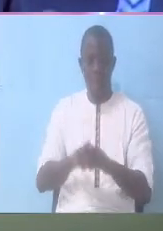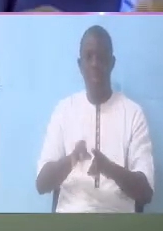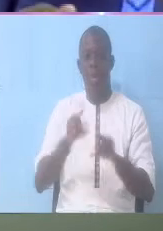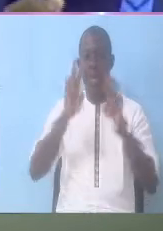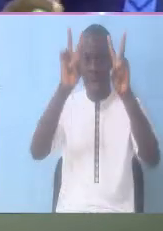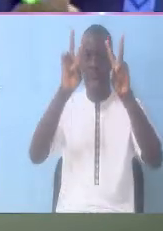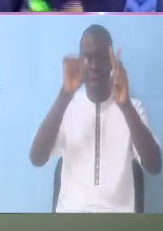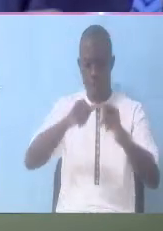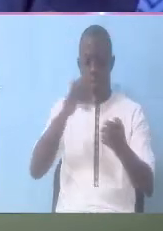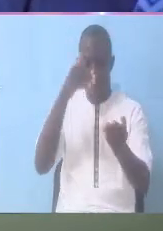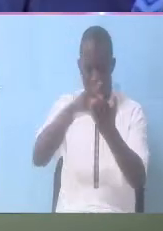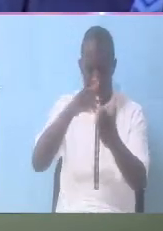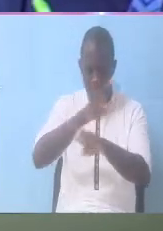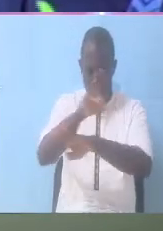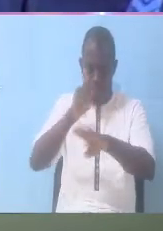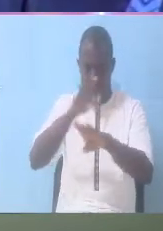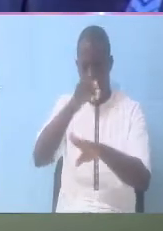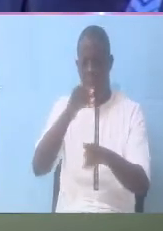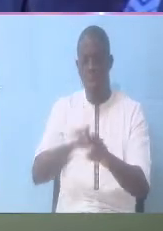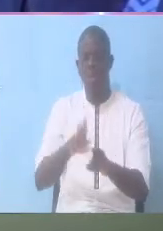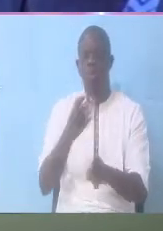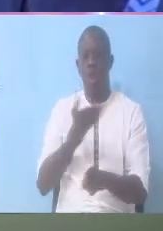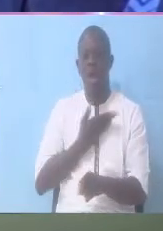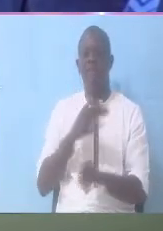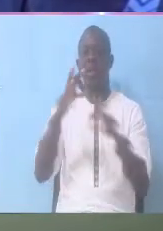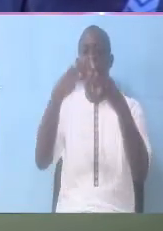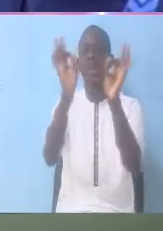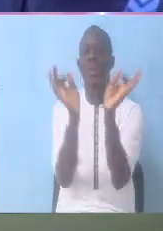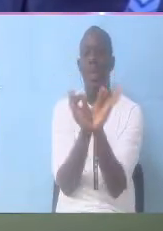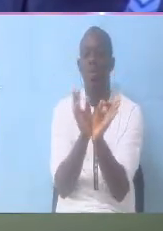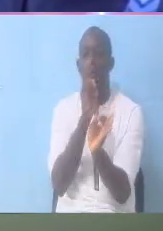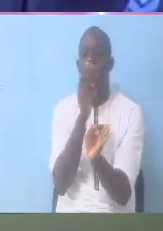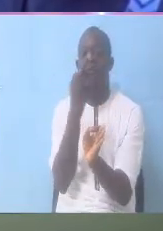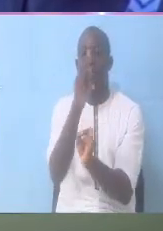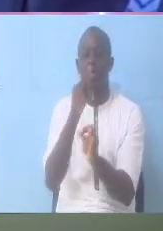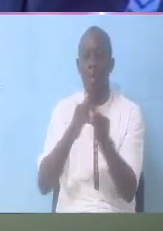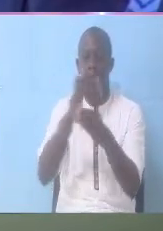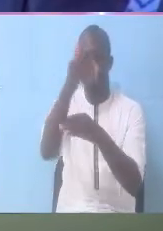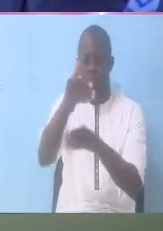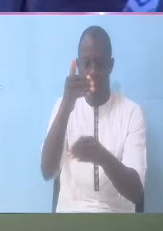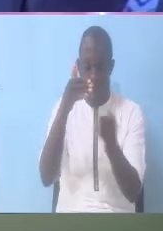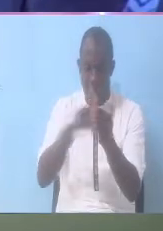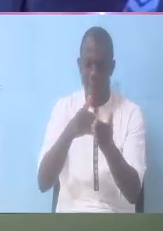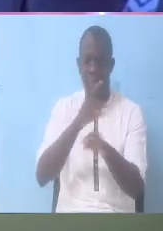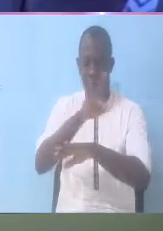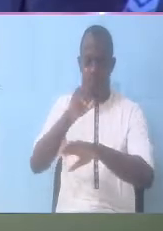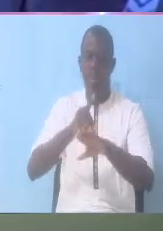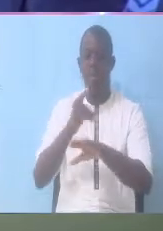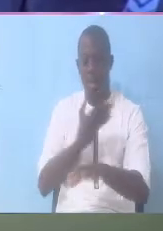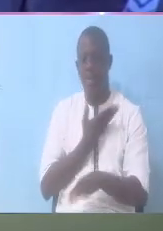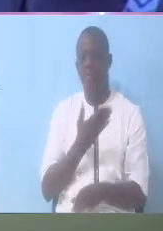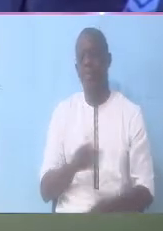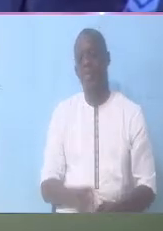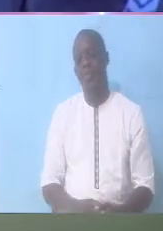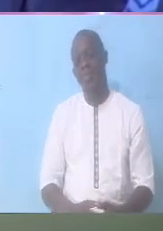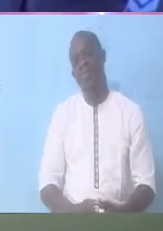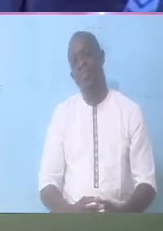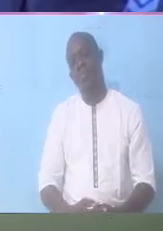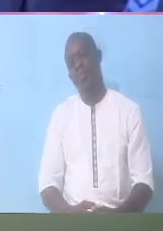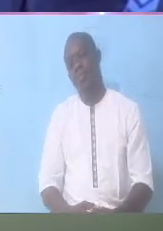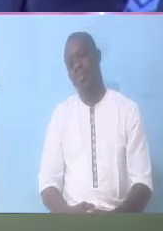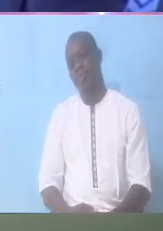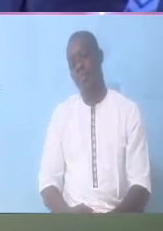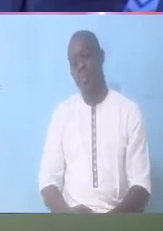who. Between Yanine Intelinga Sobita Nanine Miranunko, Jammeh from Binala le Purka Kafui Magia,